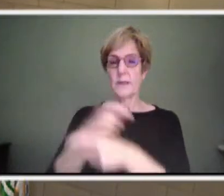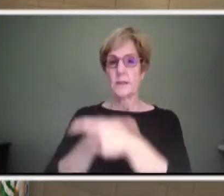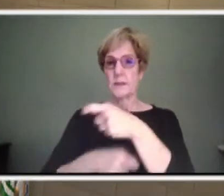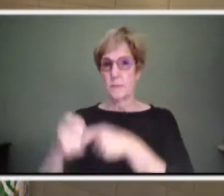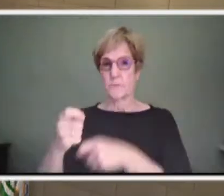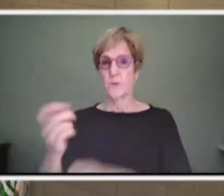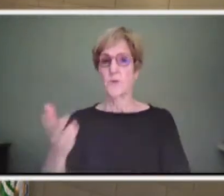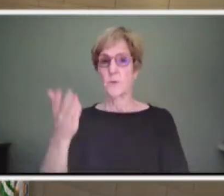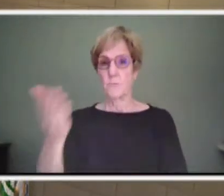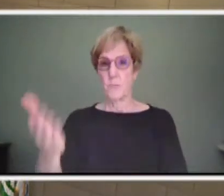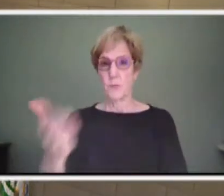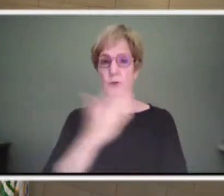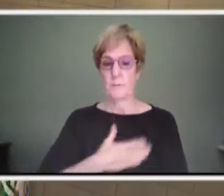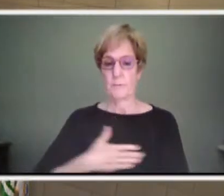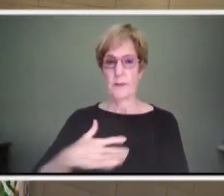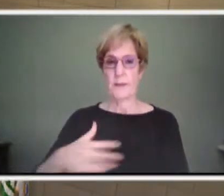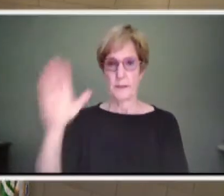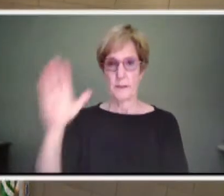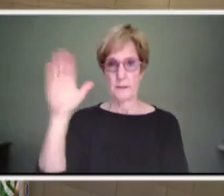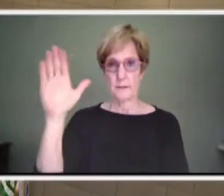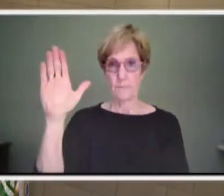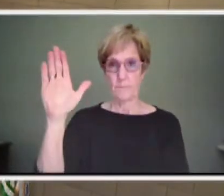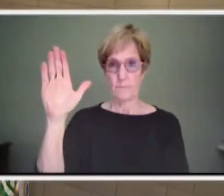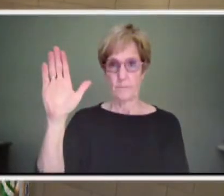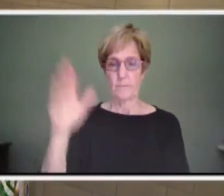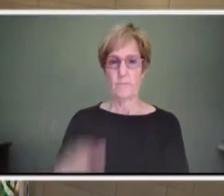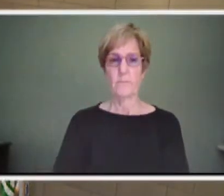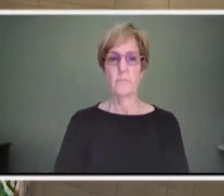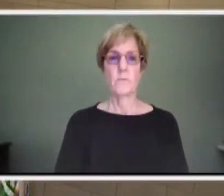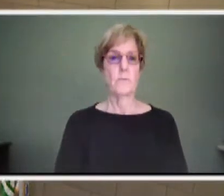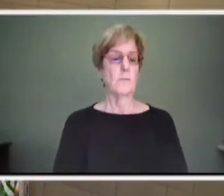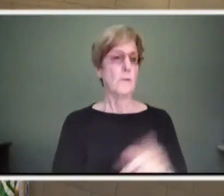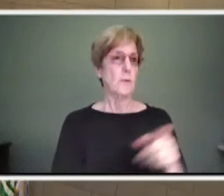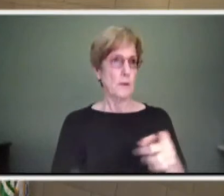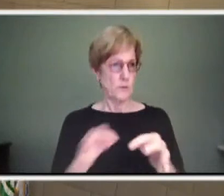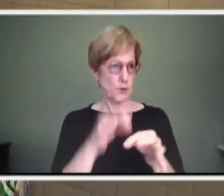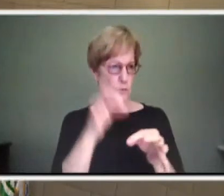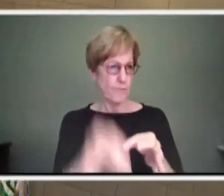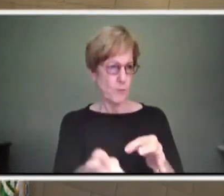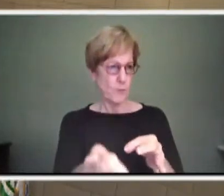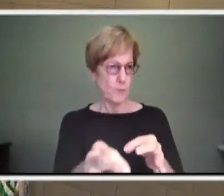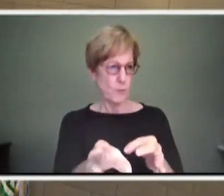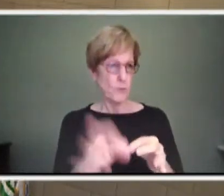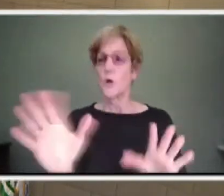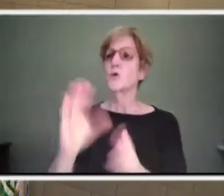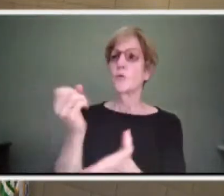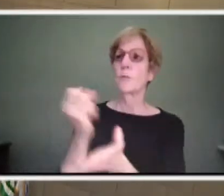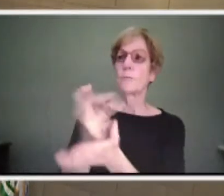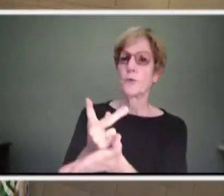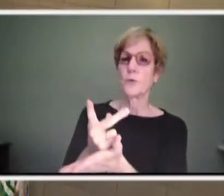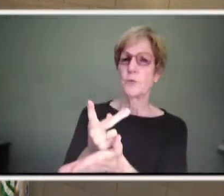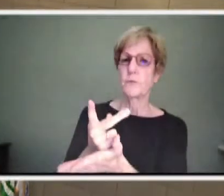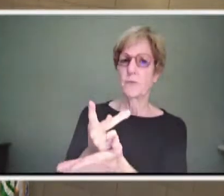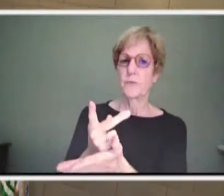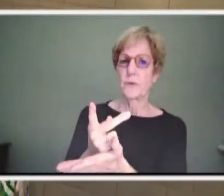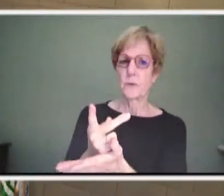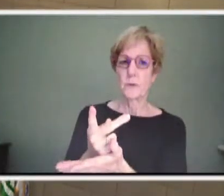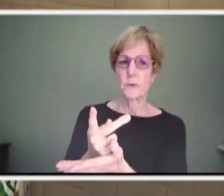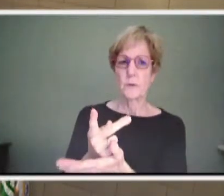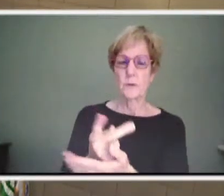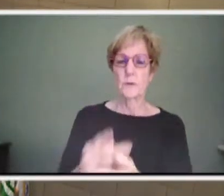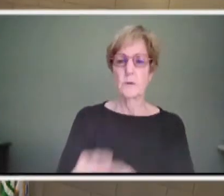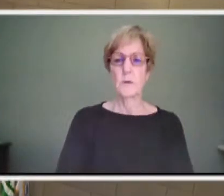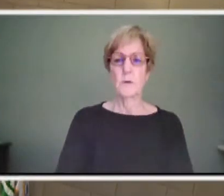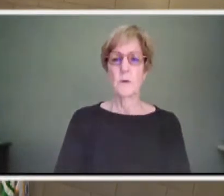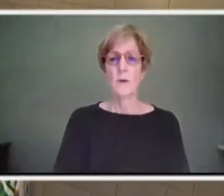please raise your hand. To defer. No, No, adopt to and approve. To adopt and approve. He made a substitute motion